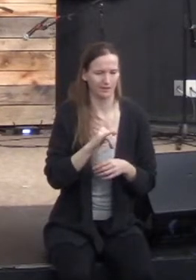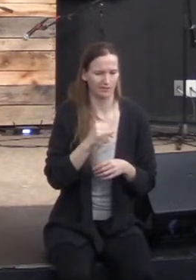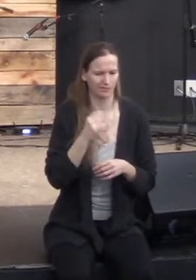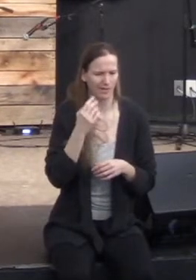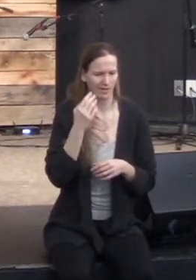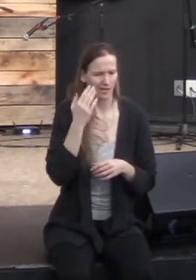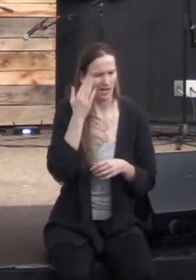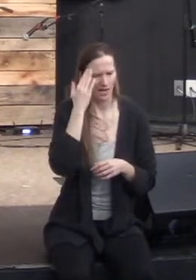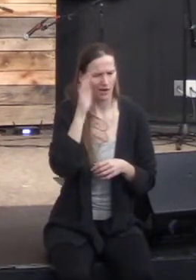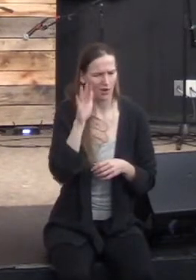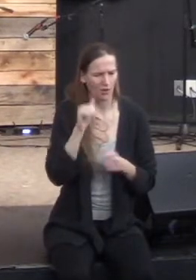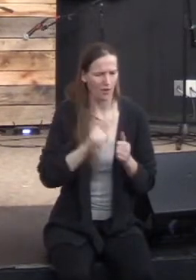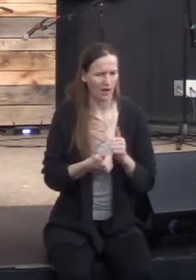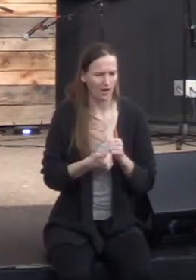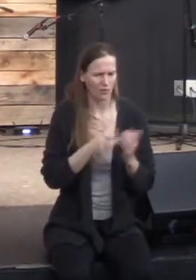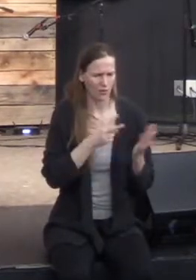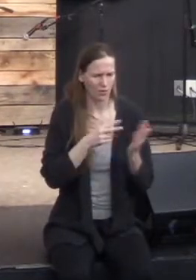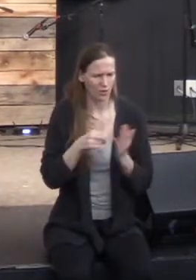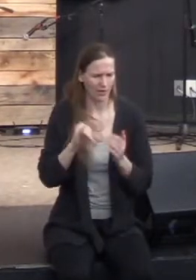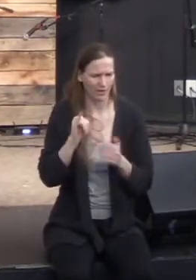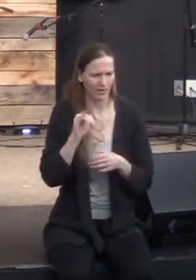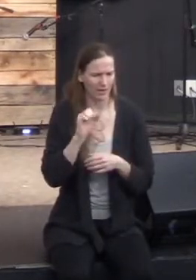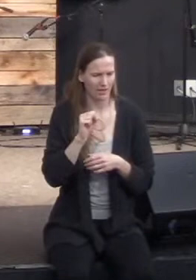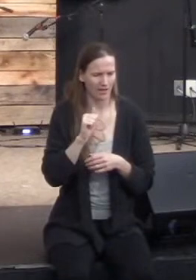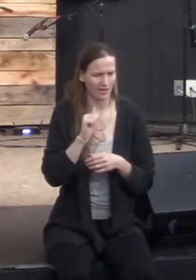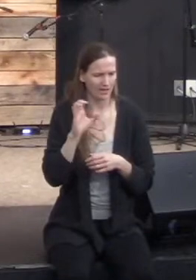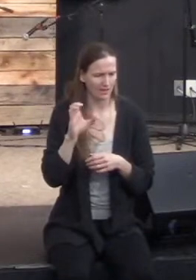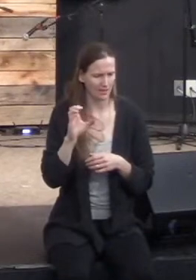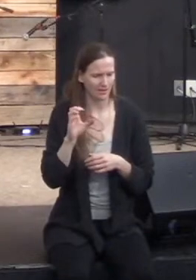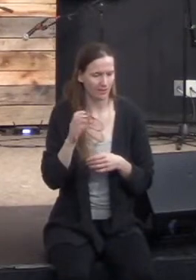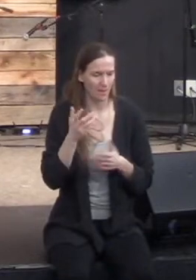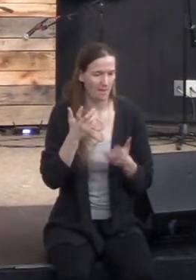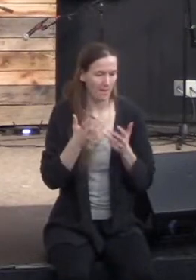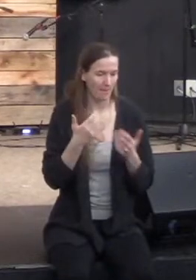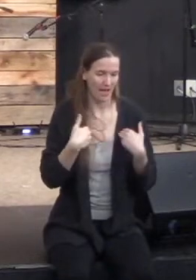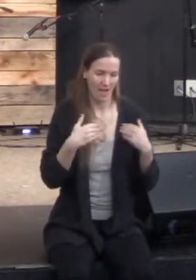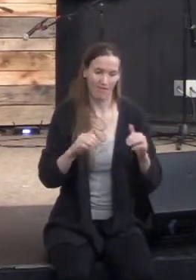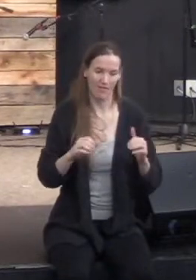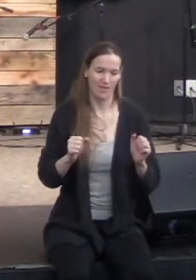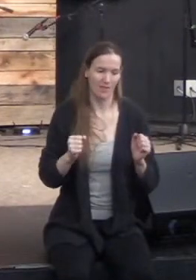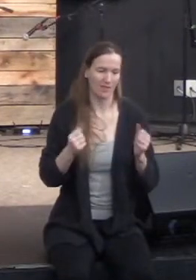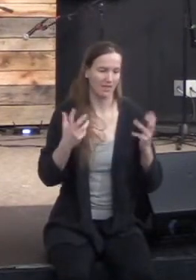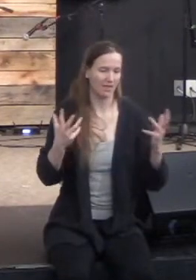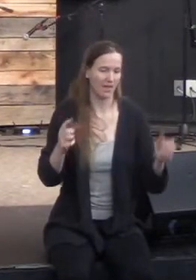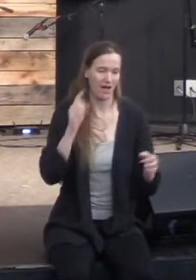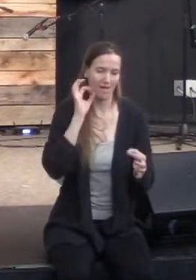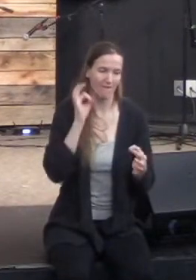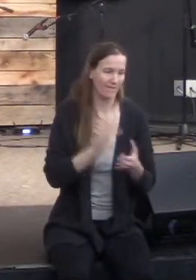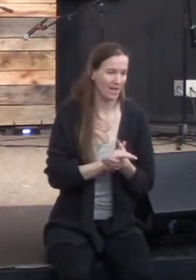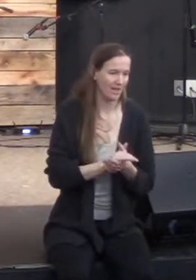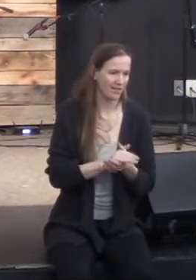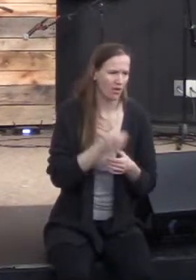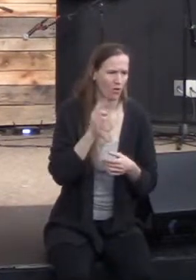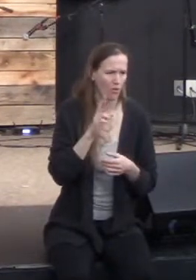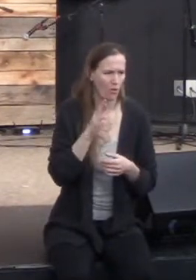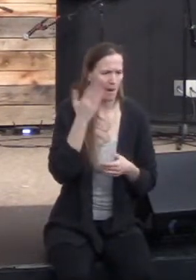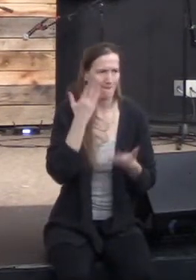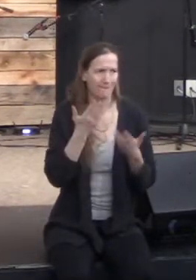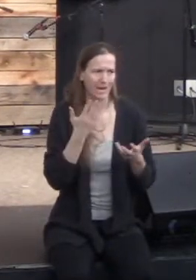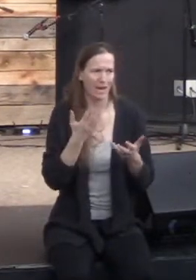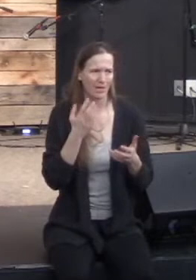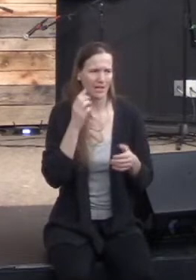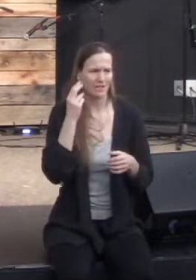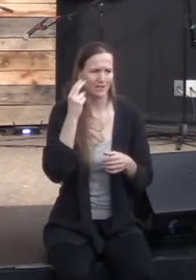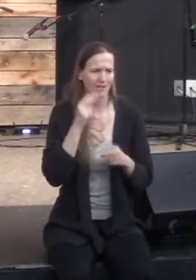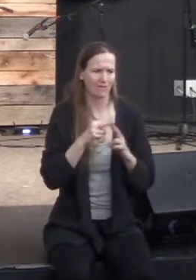really. Because he's either super faithful or he is just super simple. Isaac's a character in the